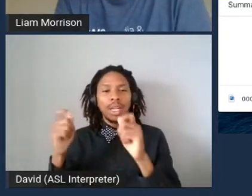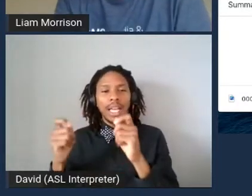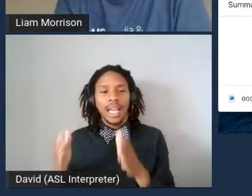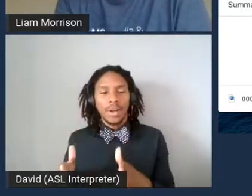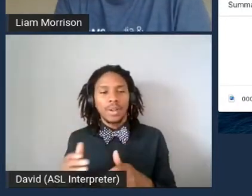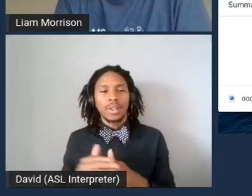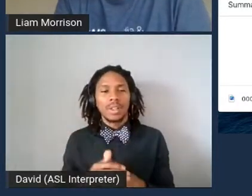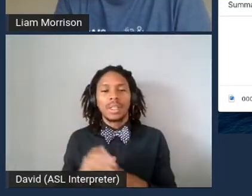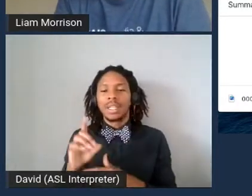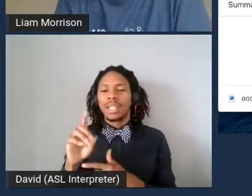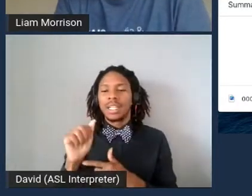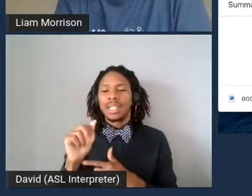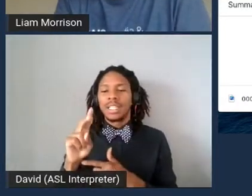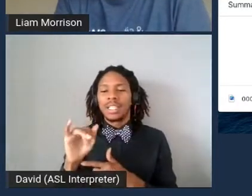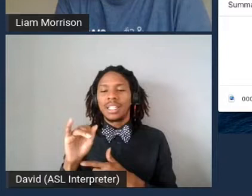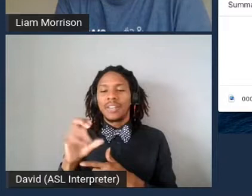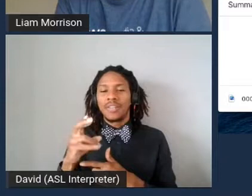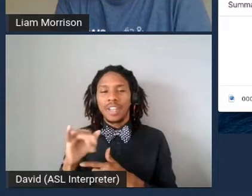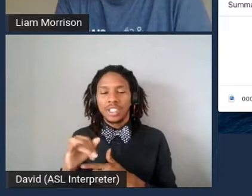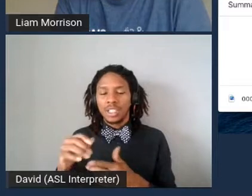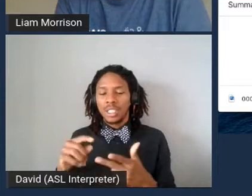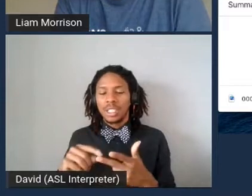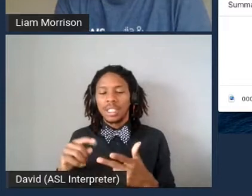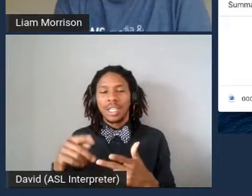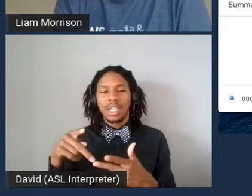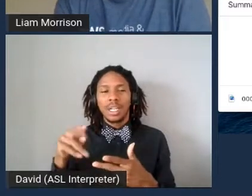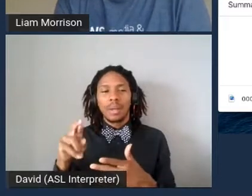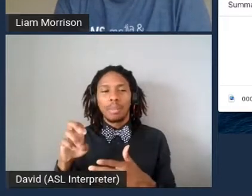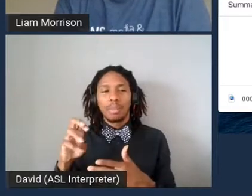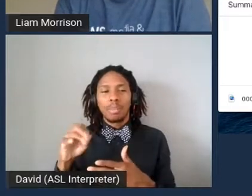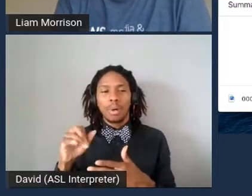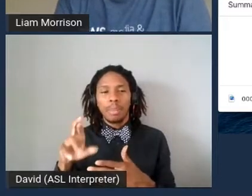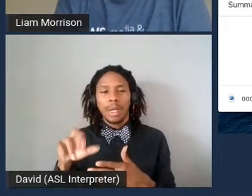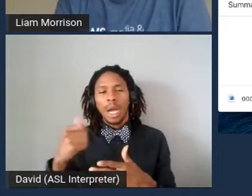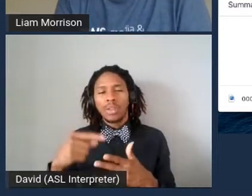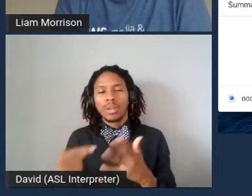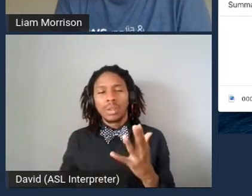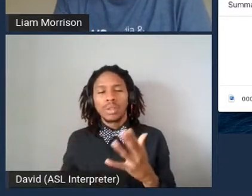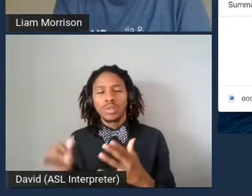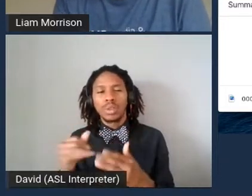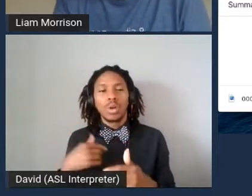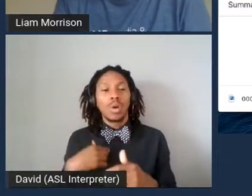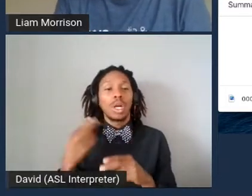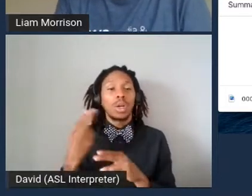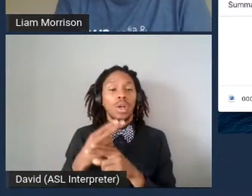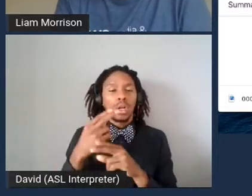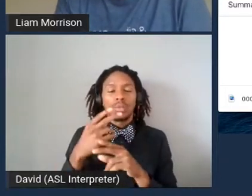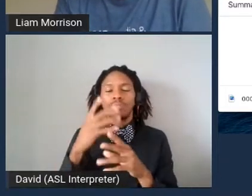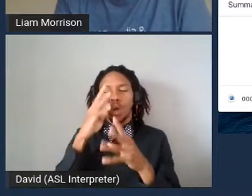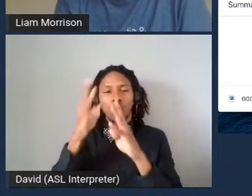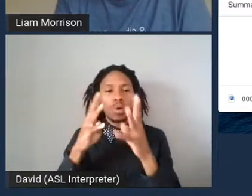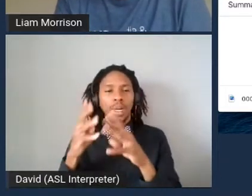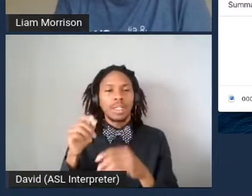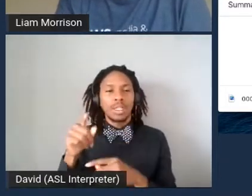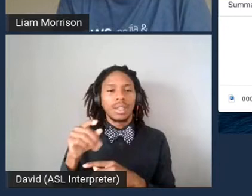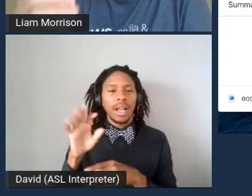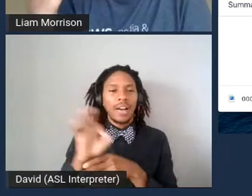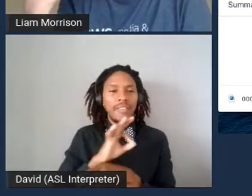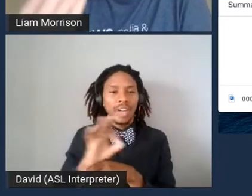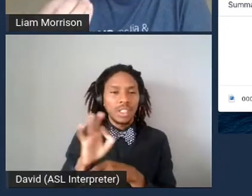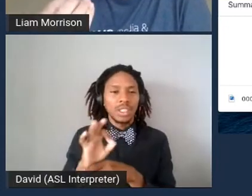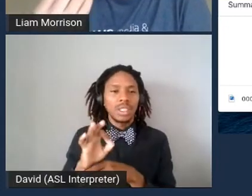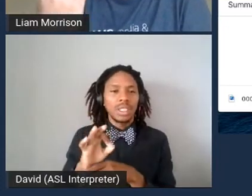Definitely DaVinci Resolve, definitely Premiere, and multiple others. So we created a Lambda function that